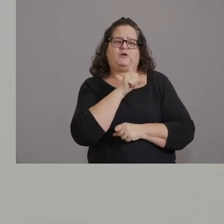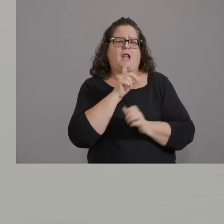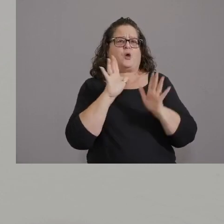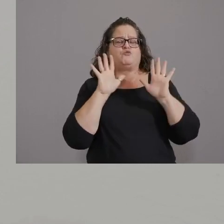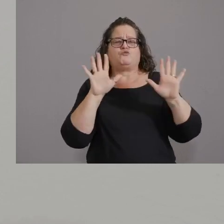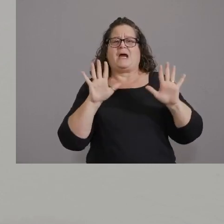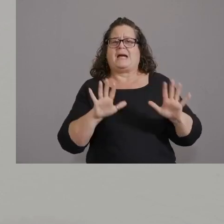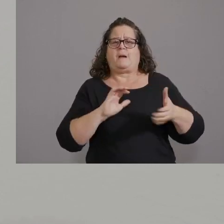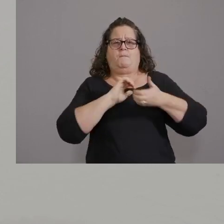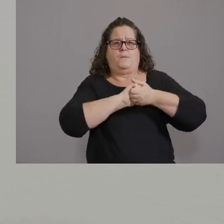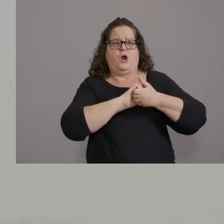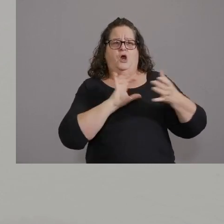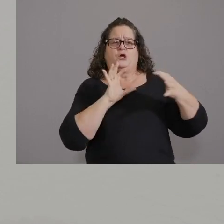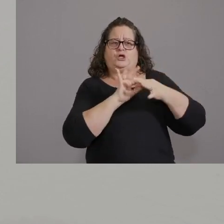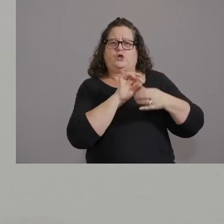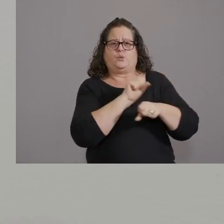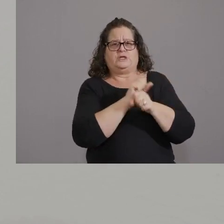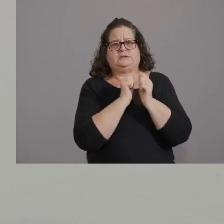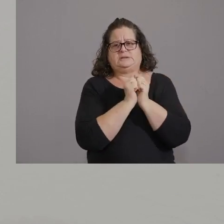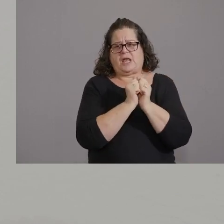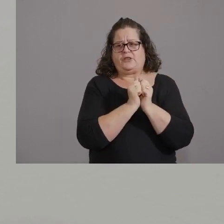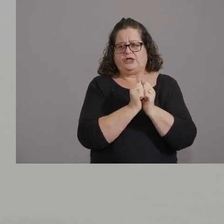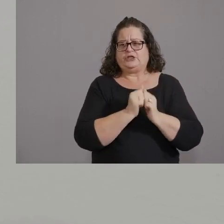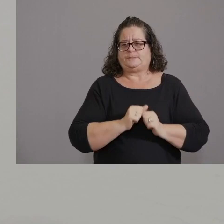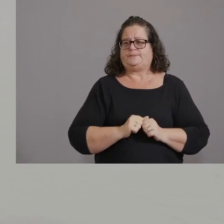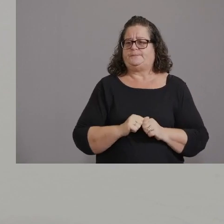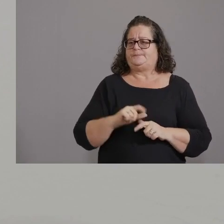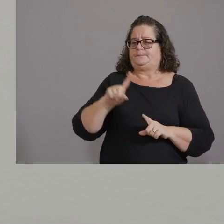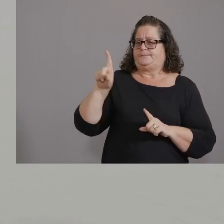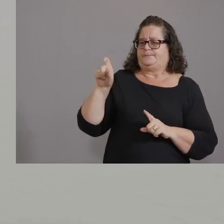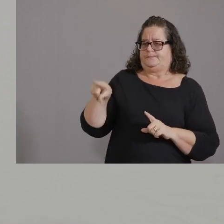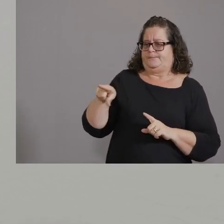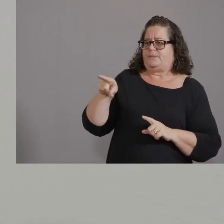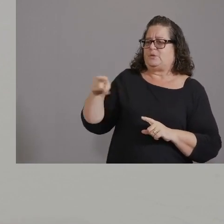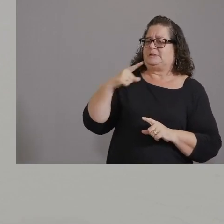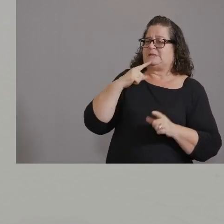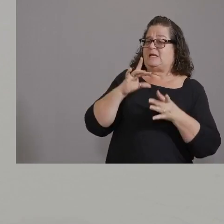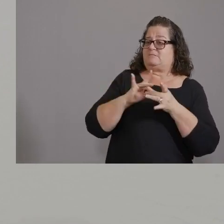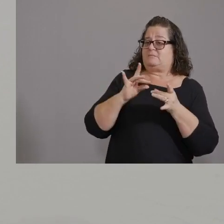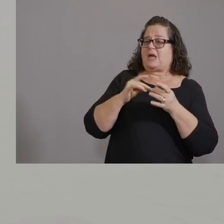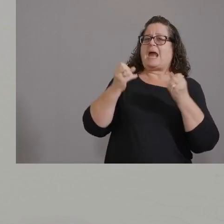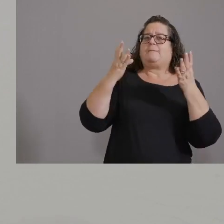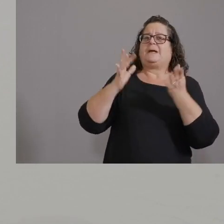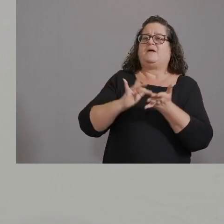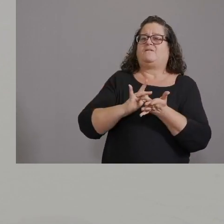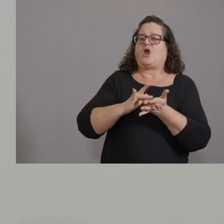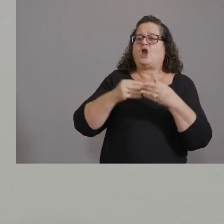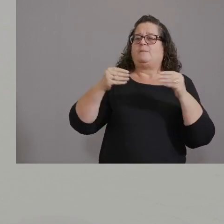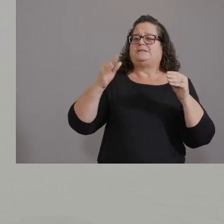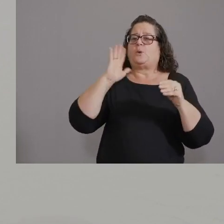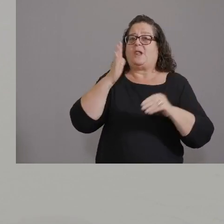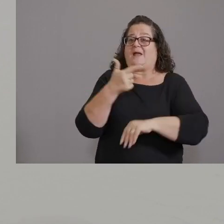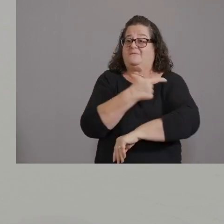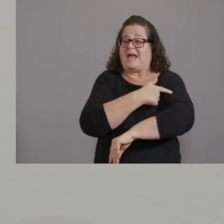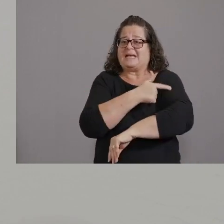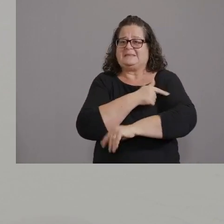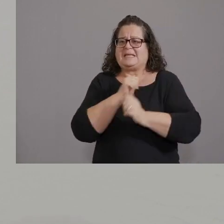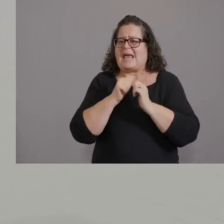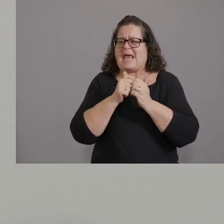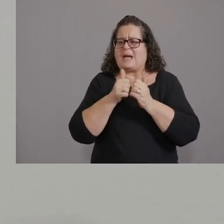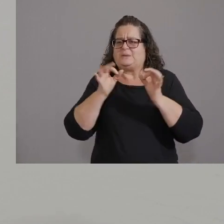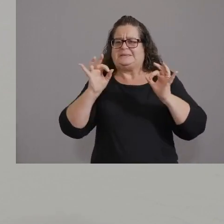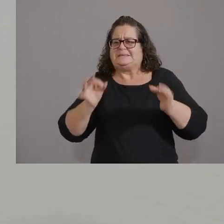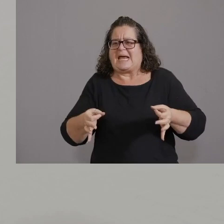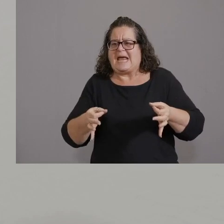And how do you go about, you mentioned how many different pharmacy entities are going to be handling vaccinations. How do you go about allocating how many